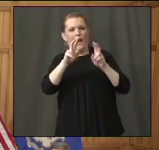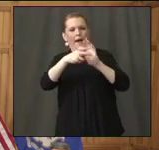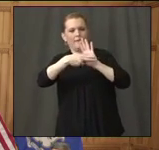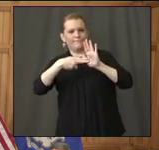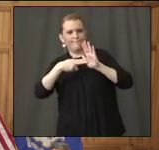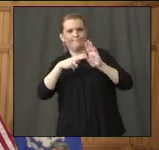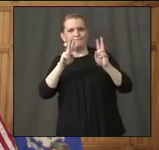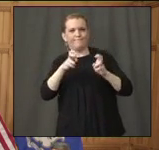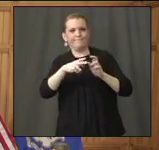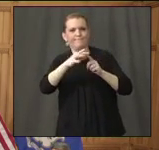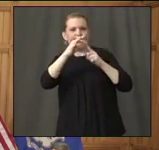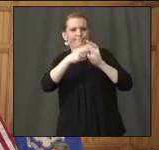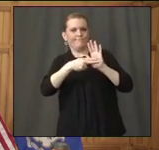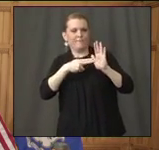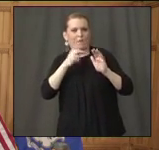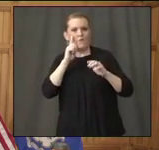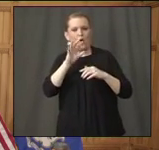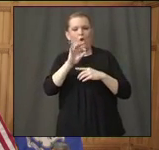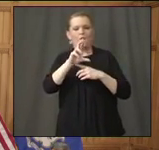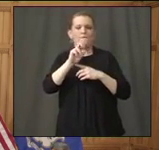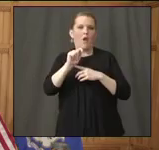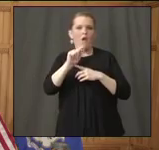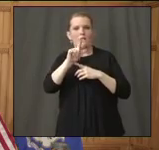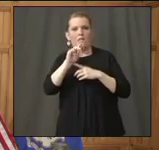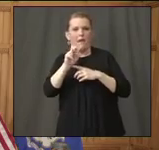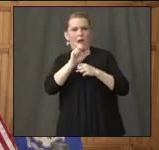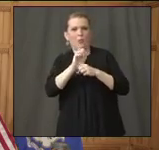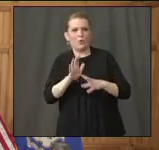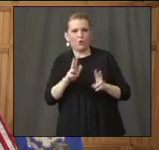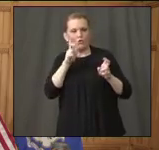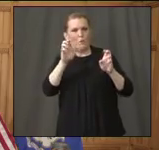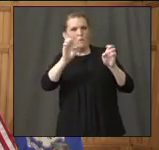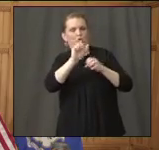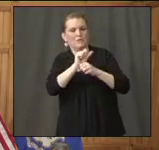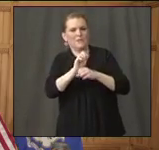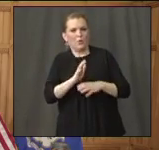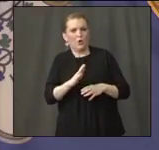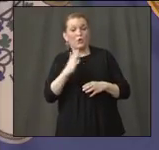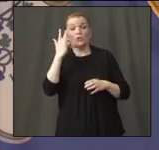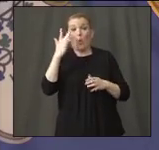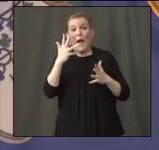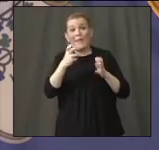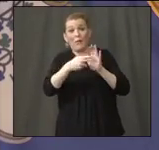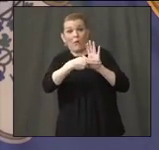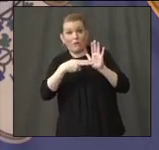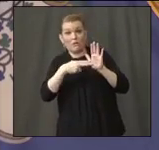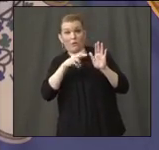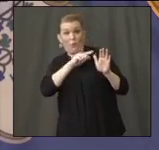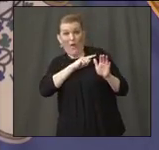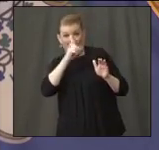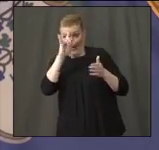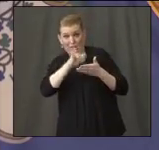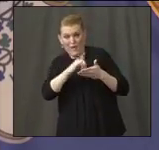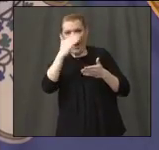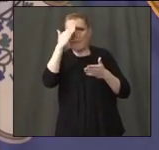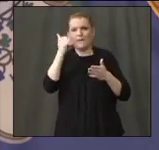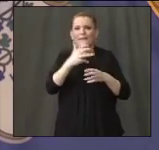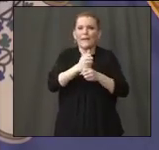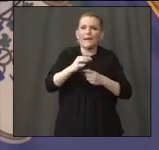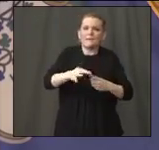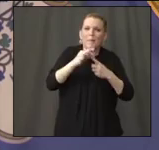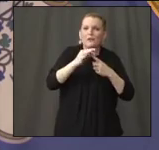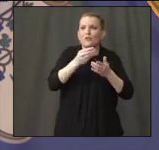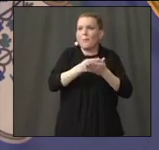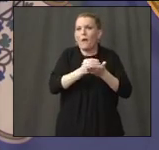free childcare and free testing. Any updates on that? Yeah, I'd like to make that a priority as soon as we can. Our only limiting